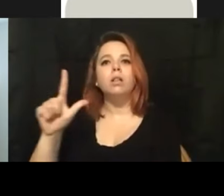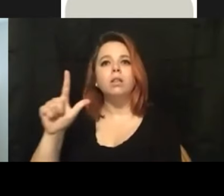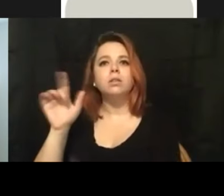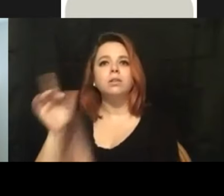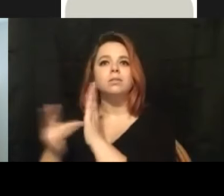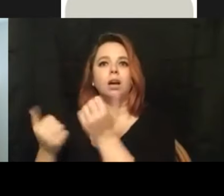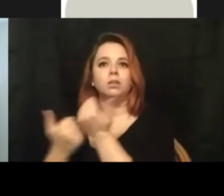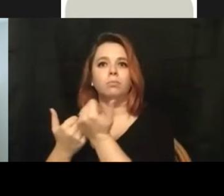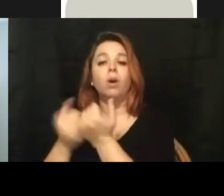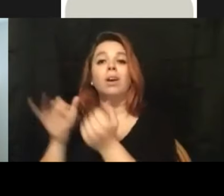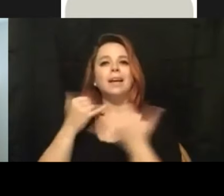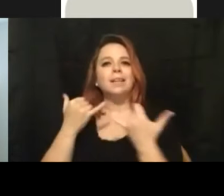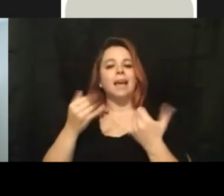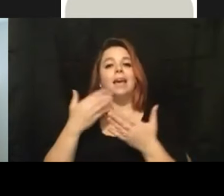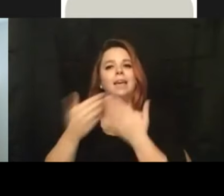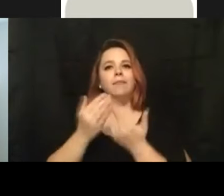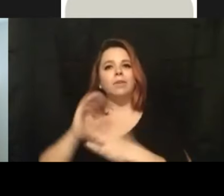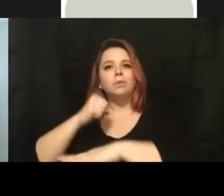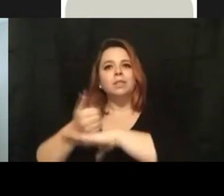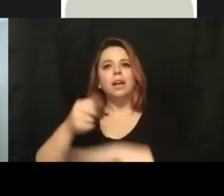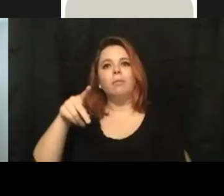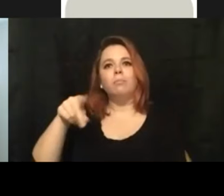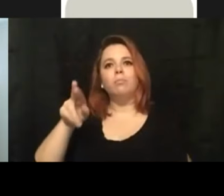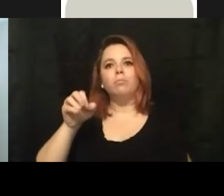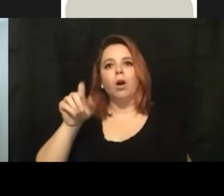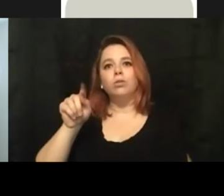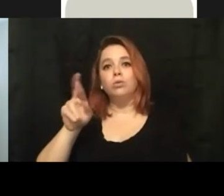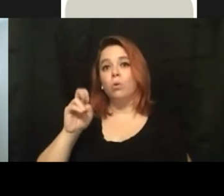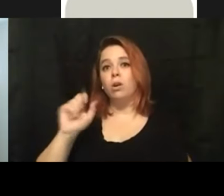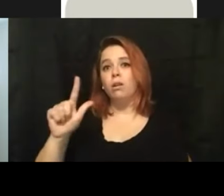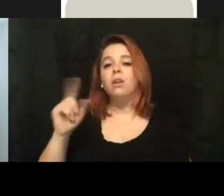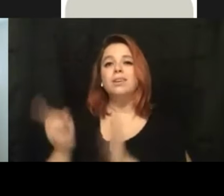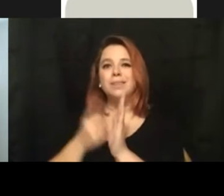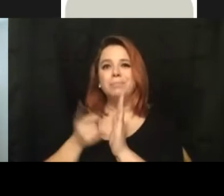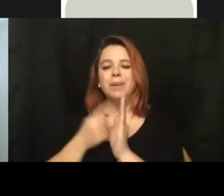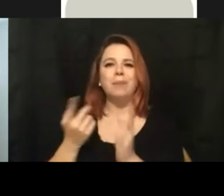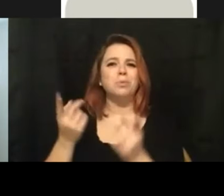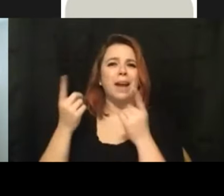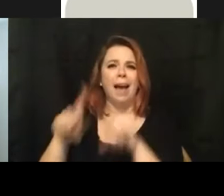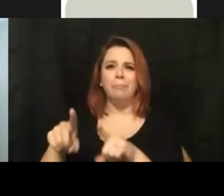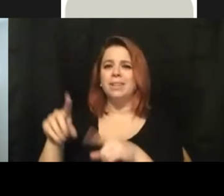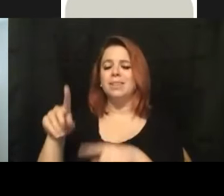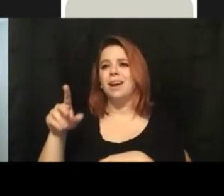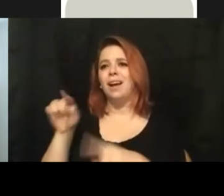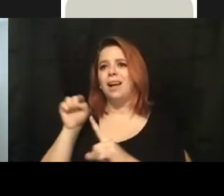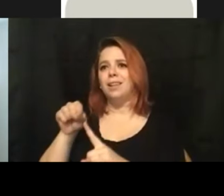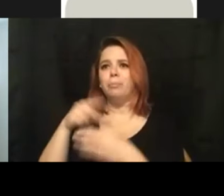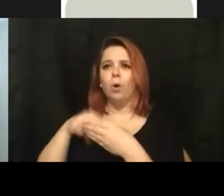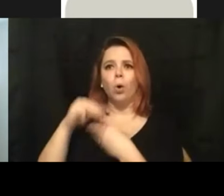even if you've set up your Proctorio, sometimes when that occurs, for whatever reason, the Proctorio